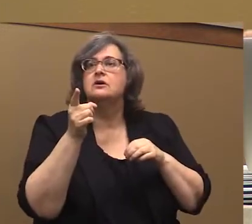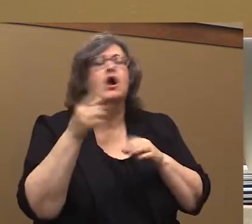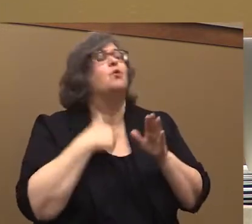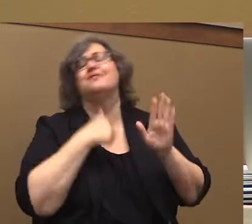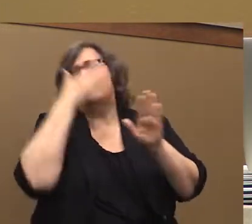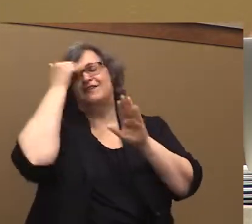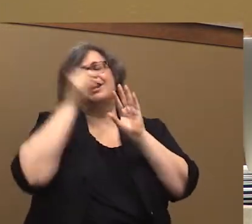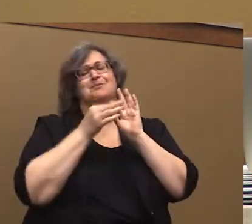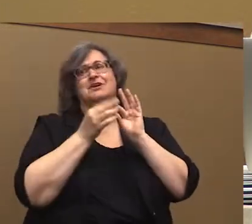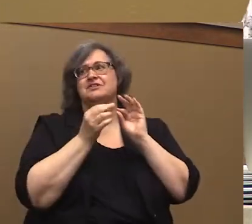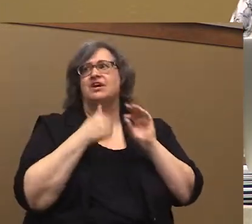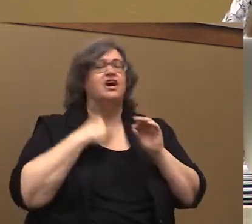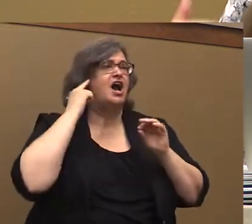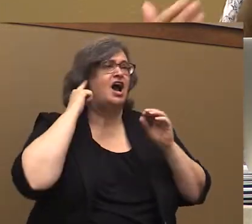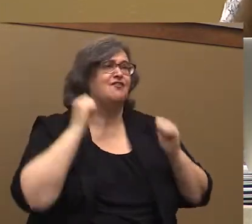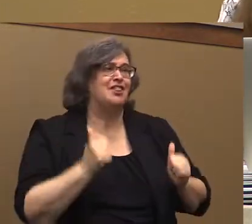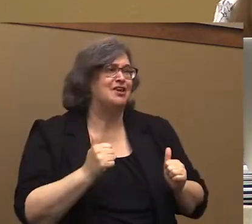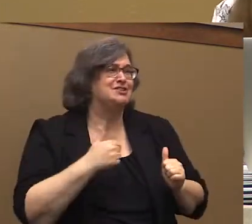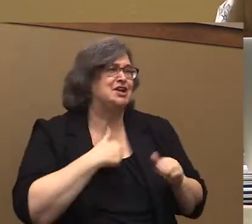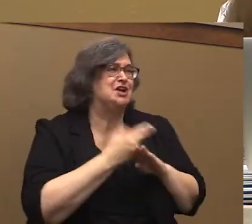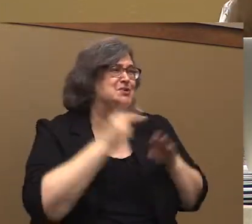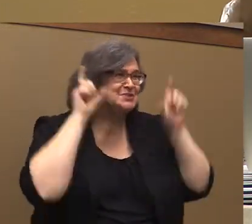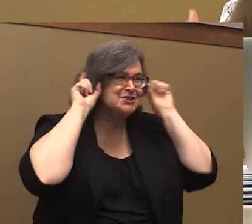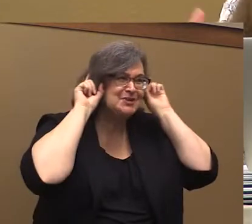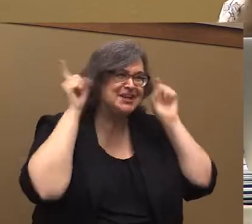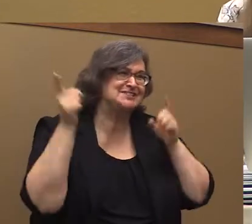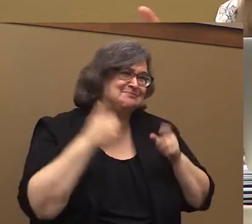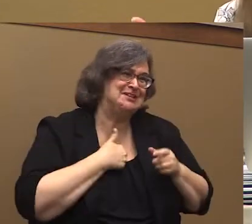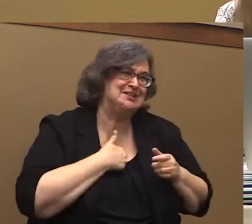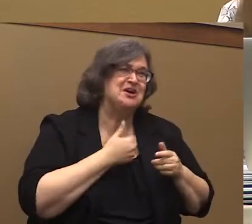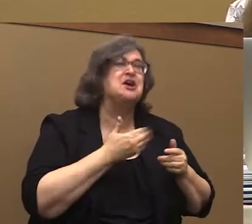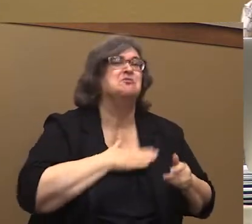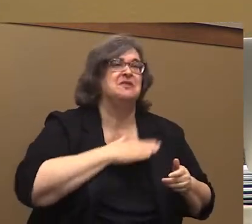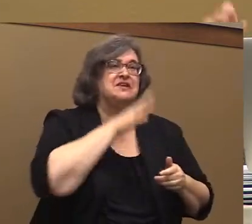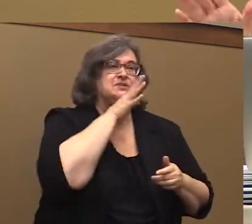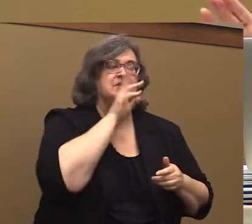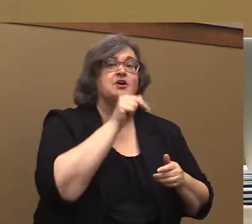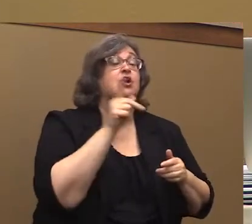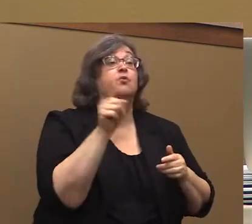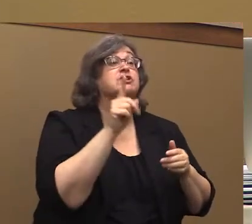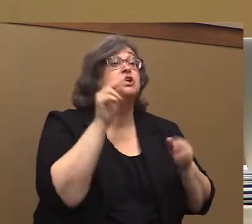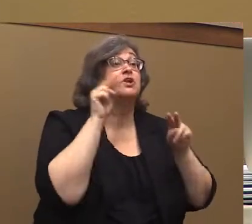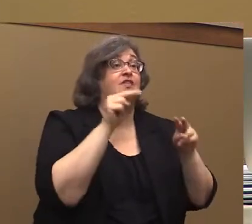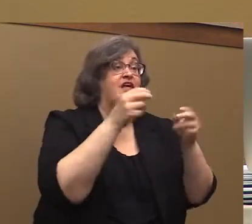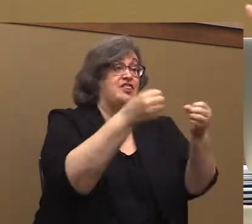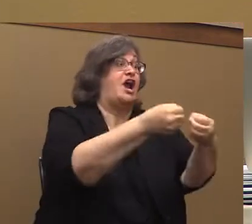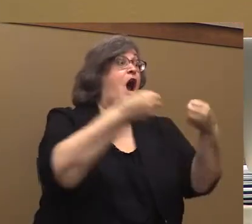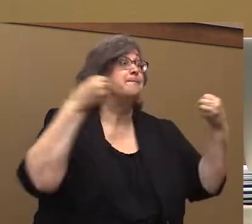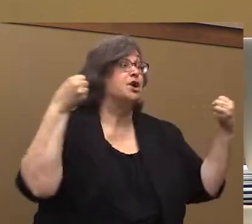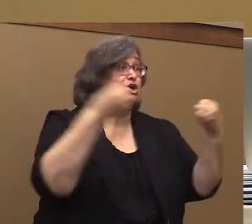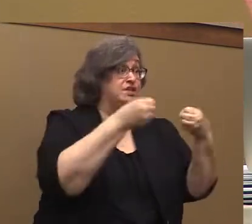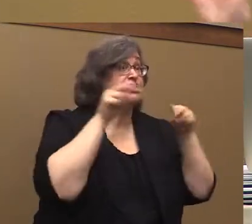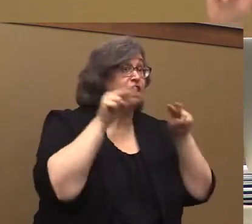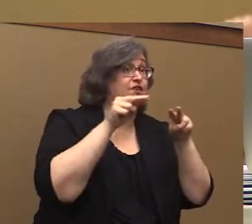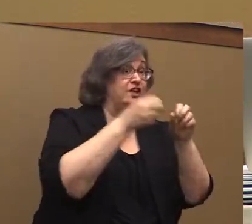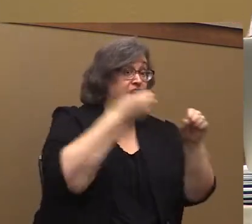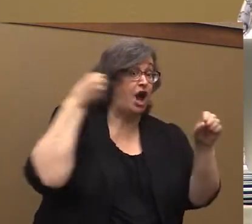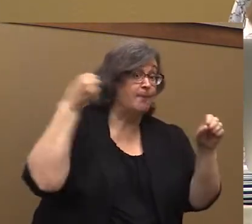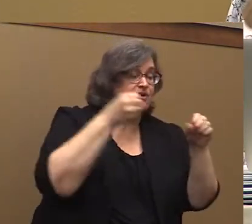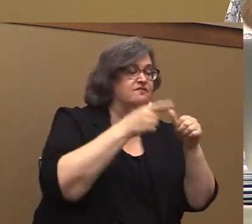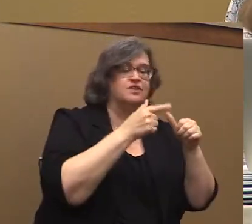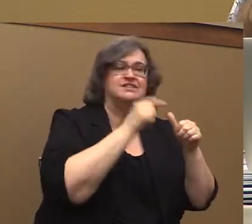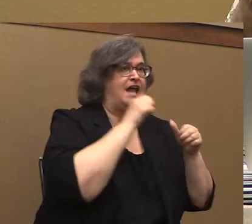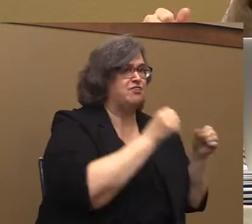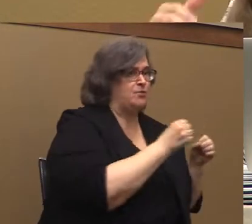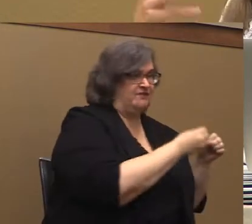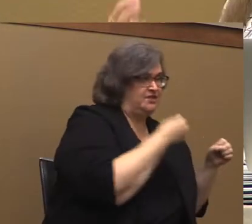I forgot to mention, I also have a hearing loss and wear hearing aids, so maybe speak up. Okay, where's the boy gonna look? Cupboard. Okay, you